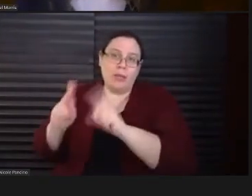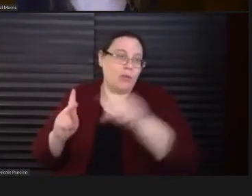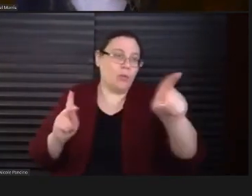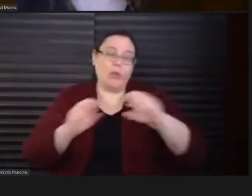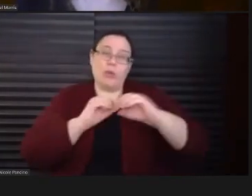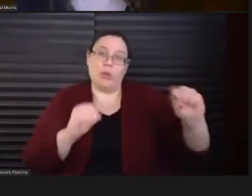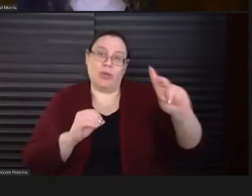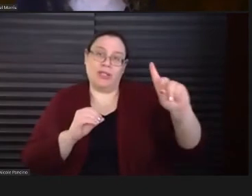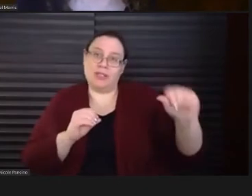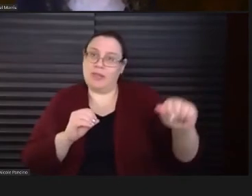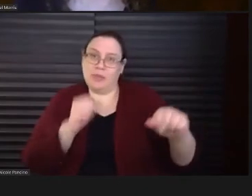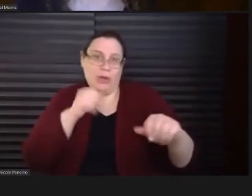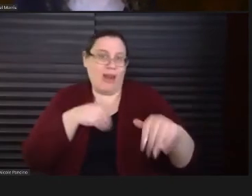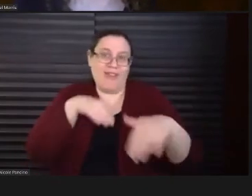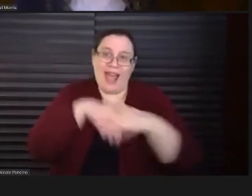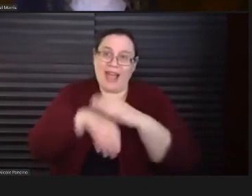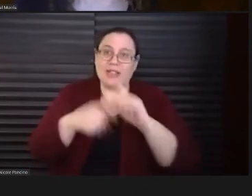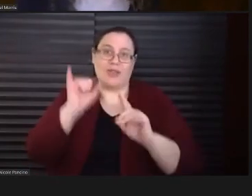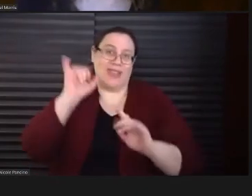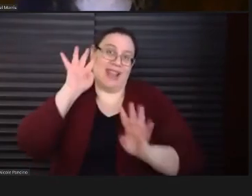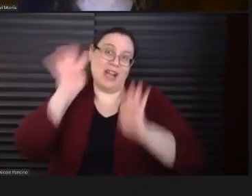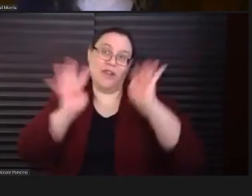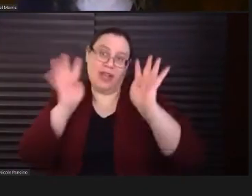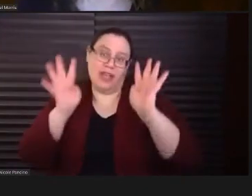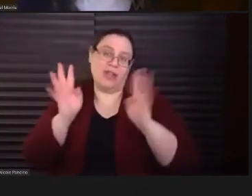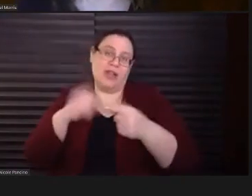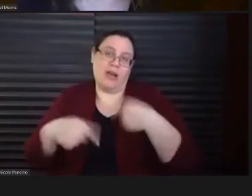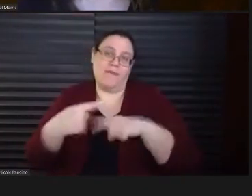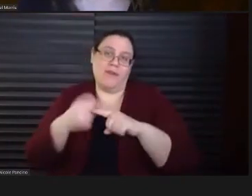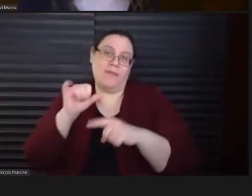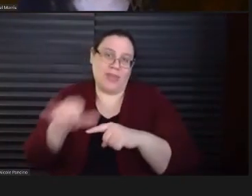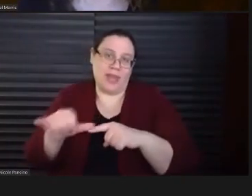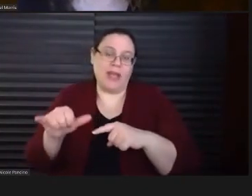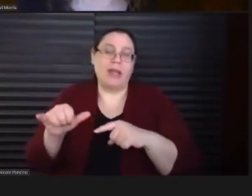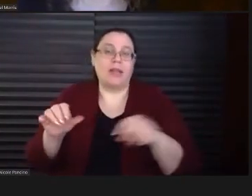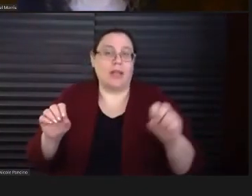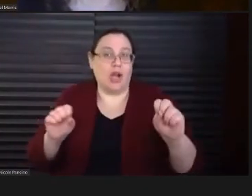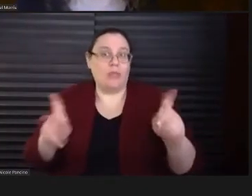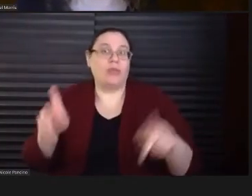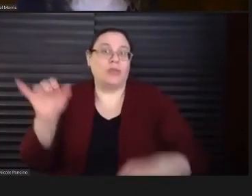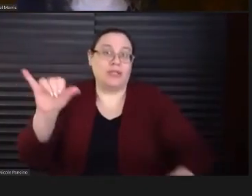having access to the innovations that result from that and the opportunities as well.